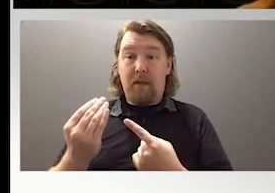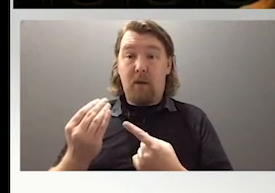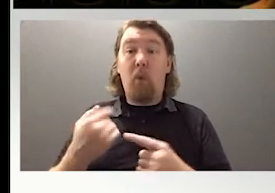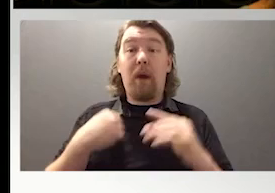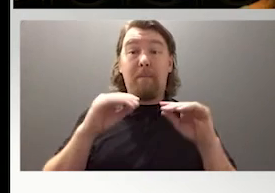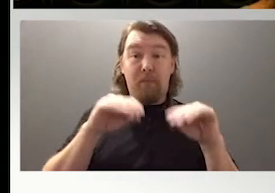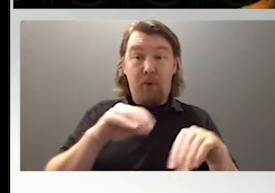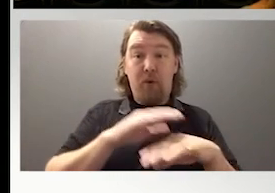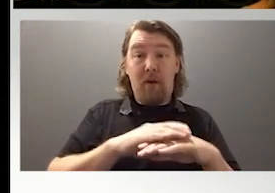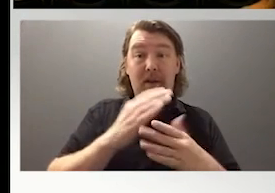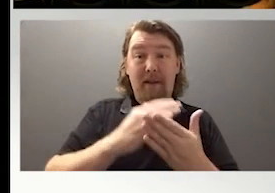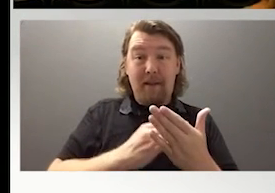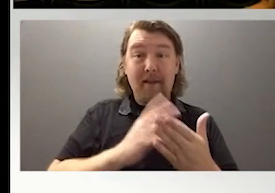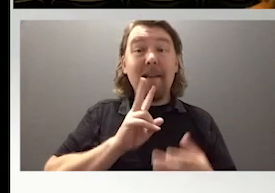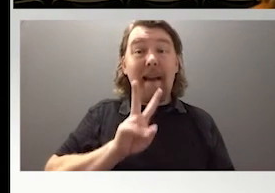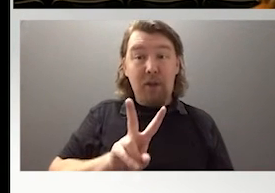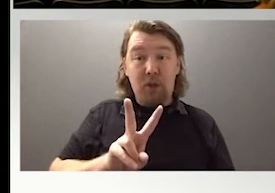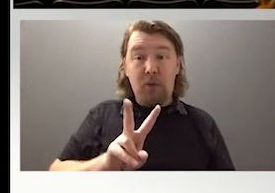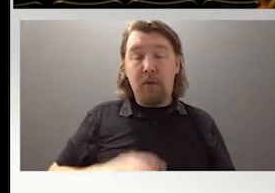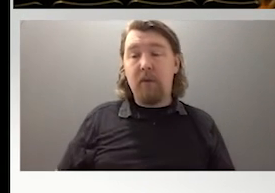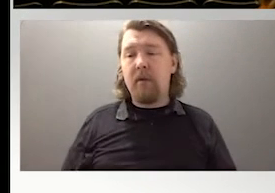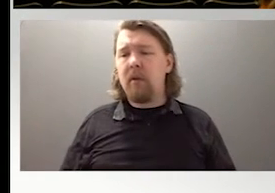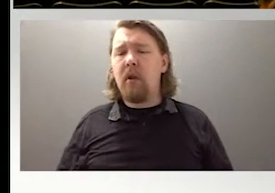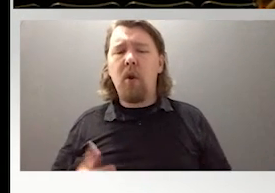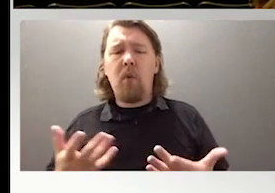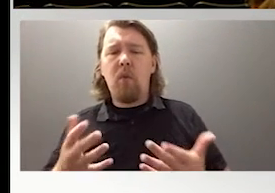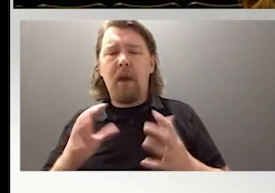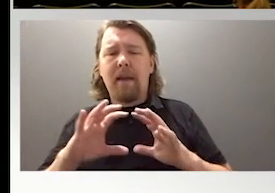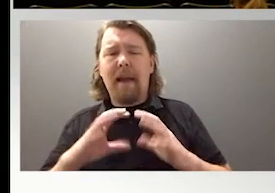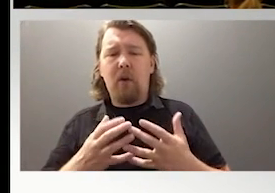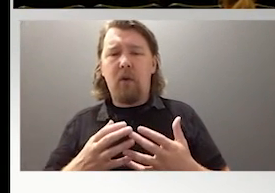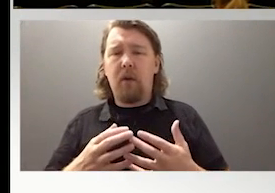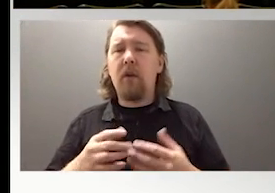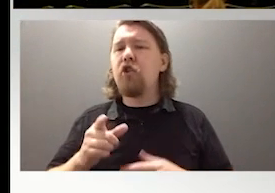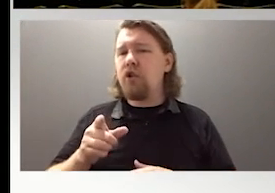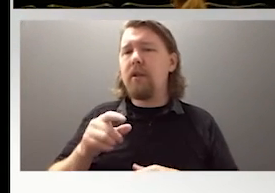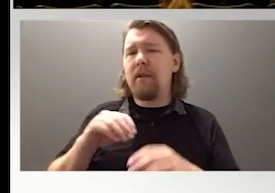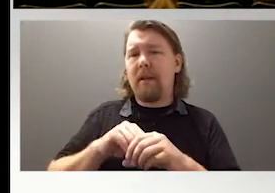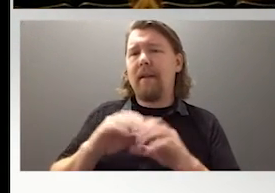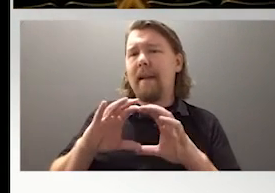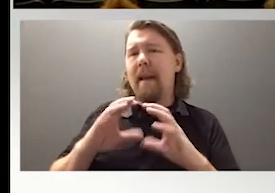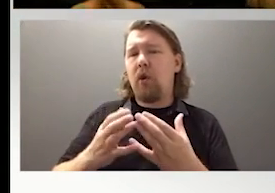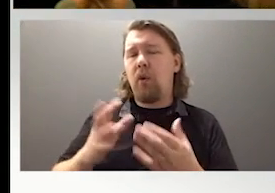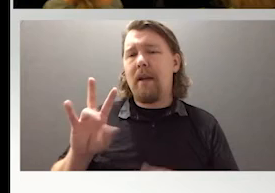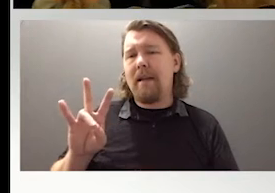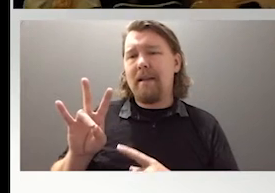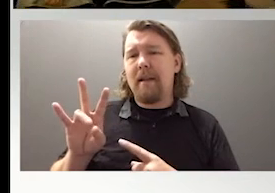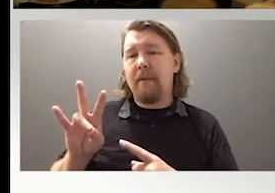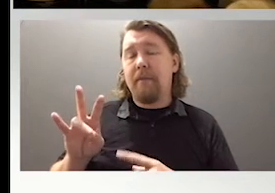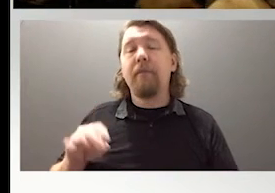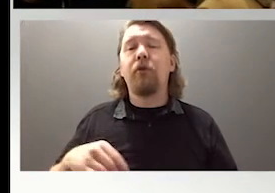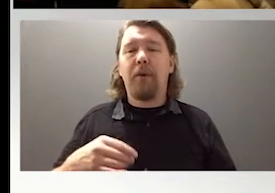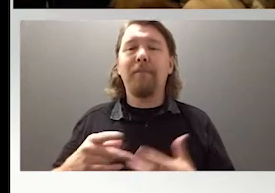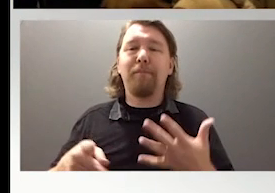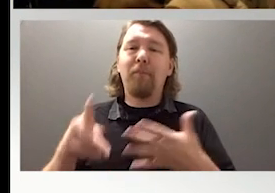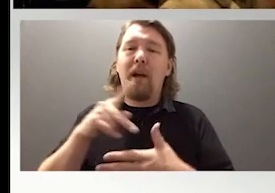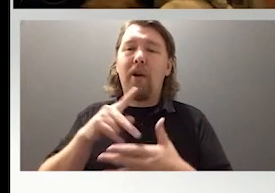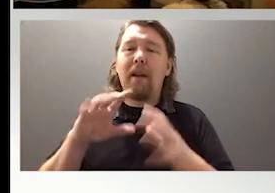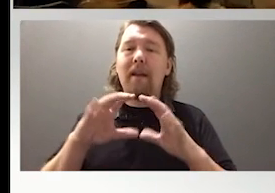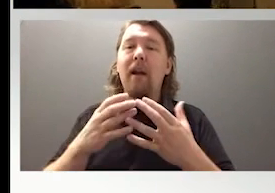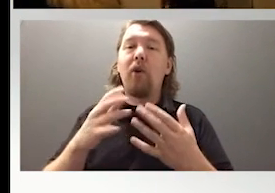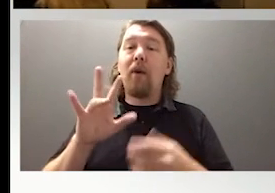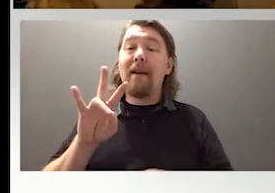2 years old. And is she in what priority category? 7. Okay, so individuals who are in priority